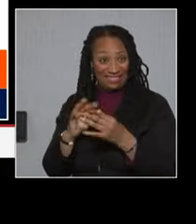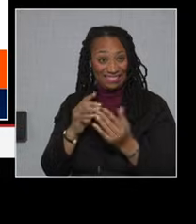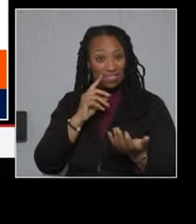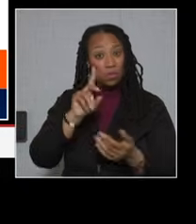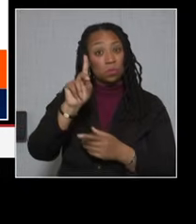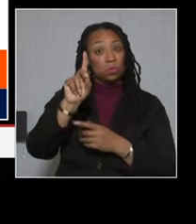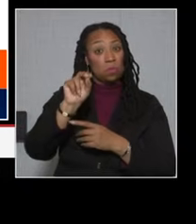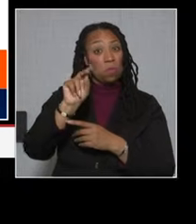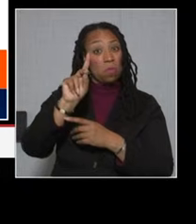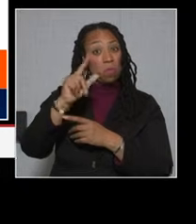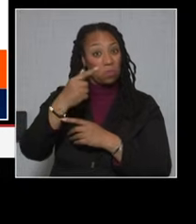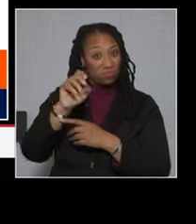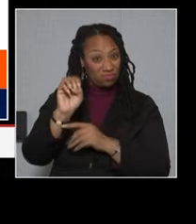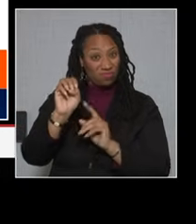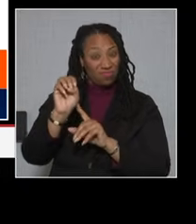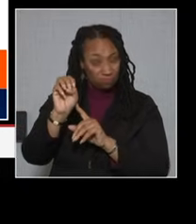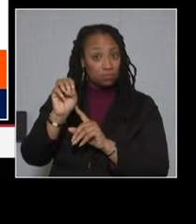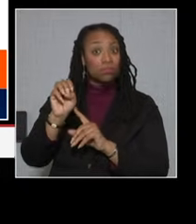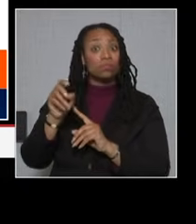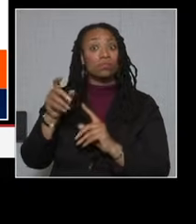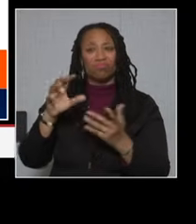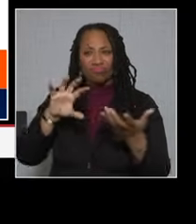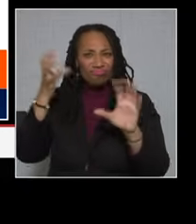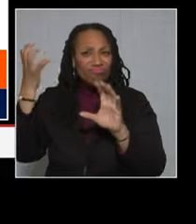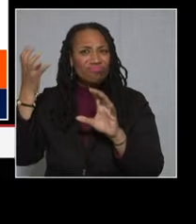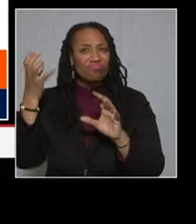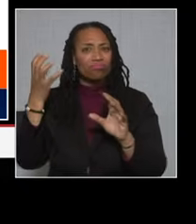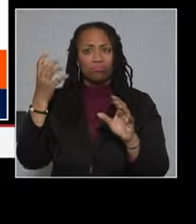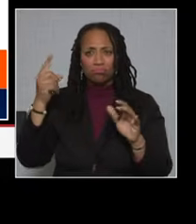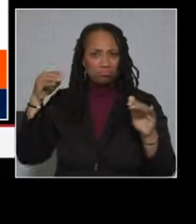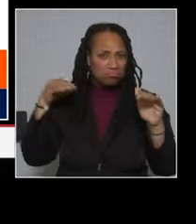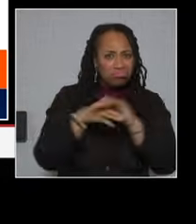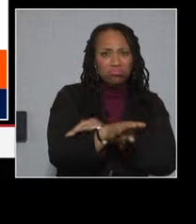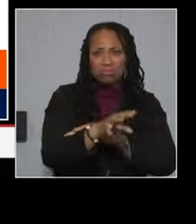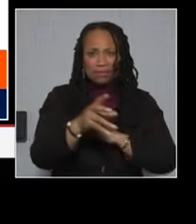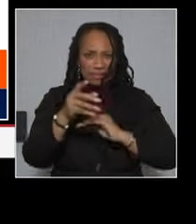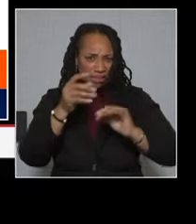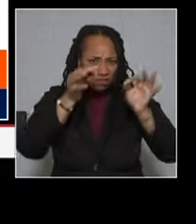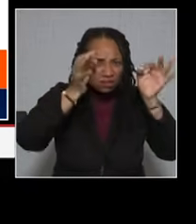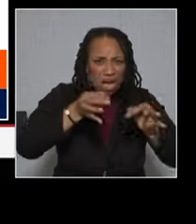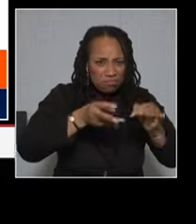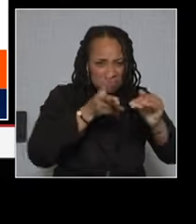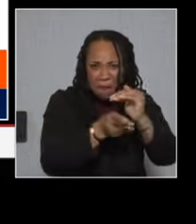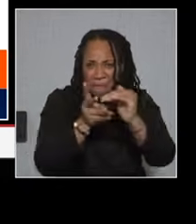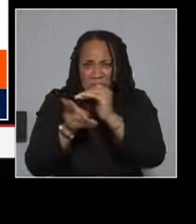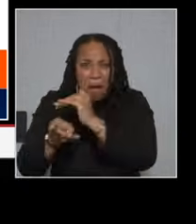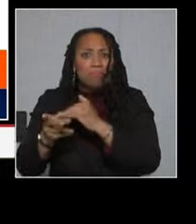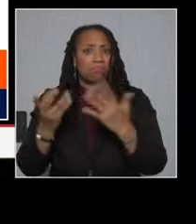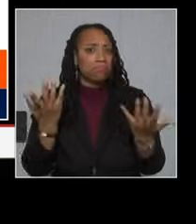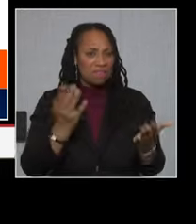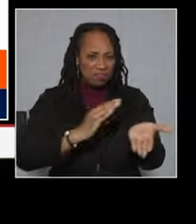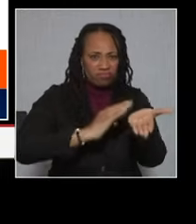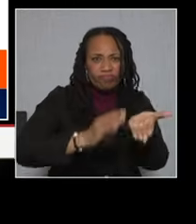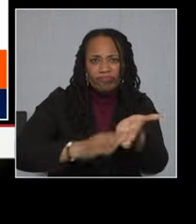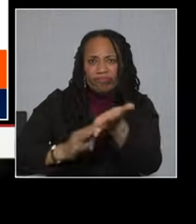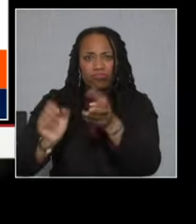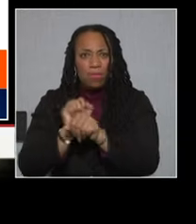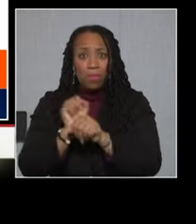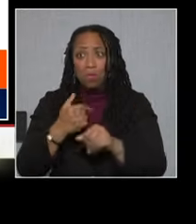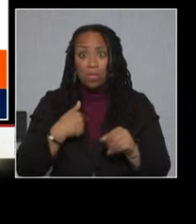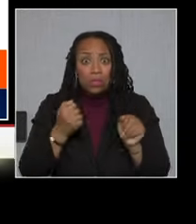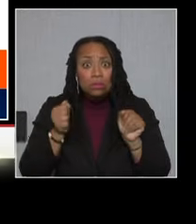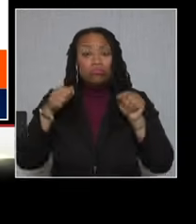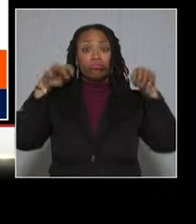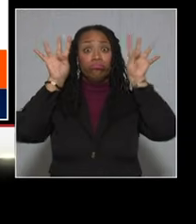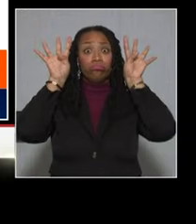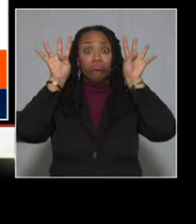federal government, we got very worried about the fact that those jobs were going away, and we needed to support our